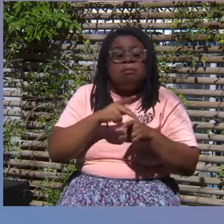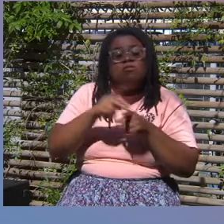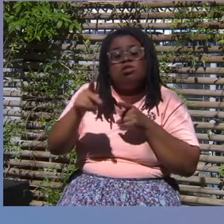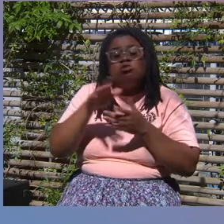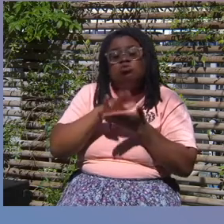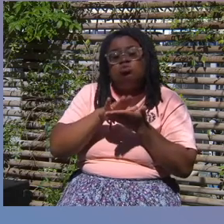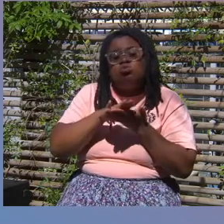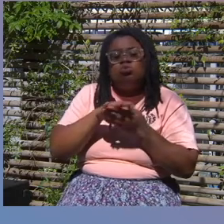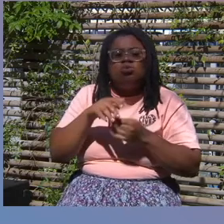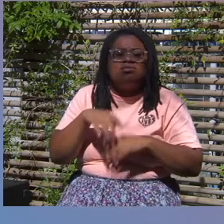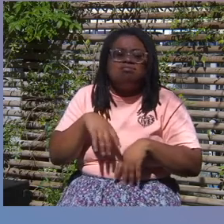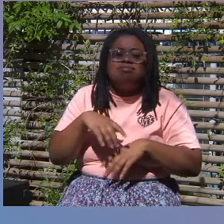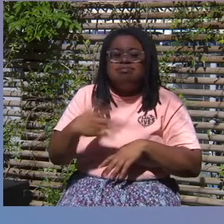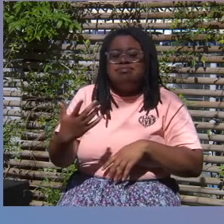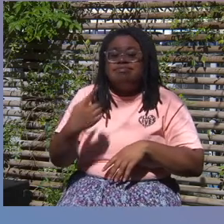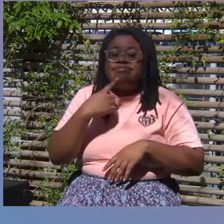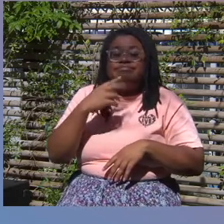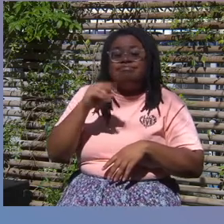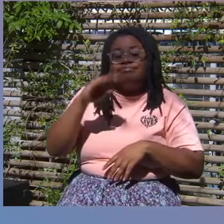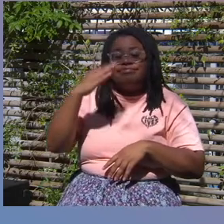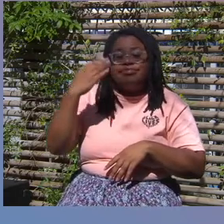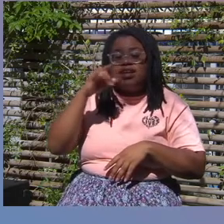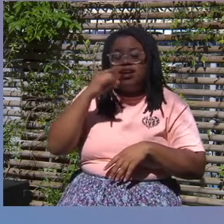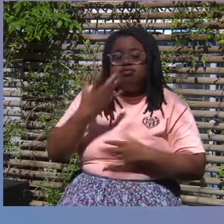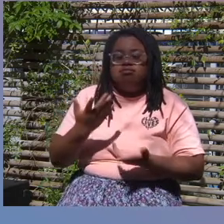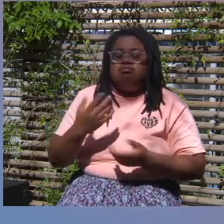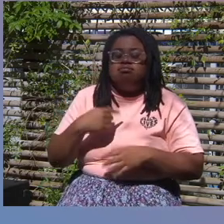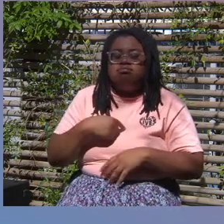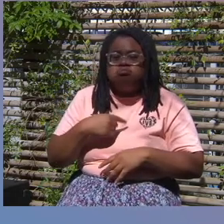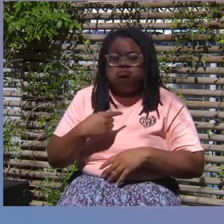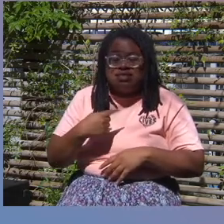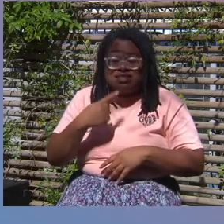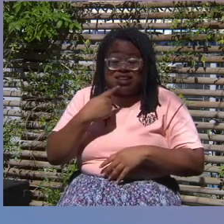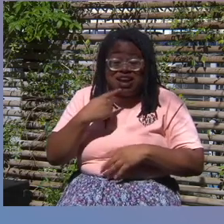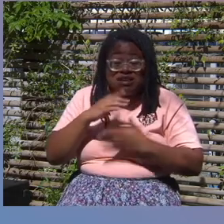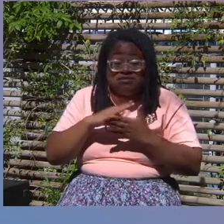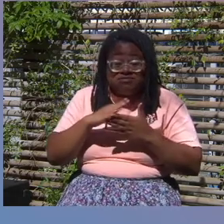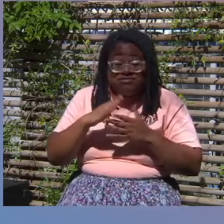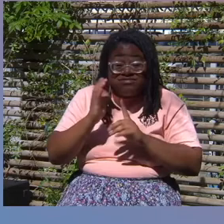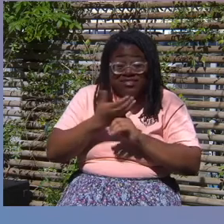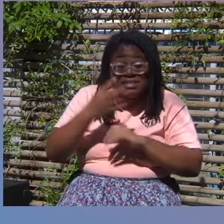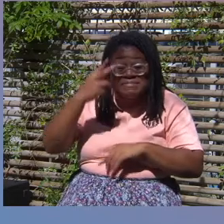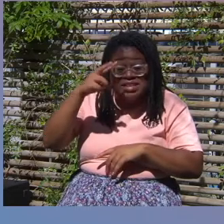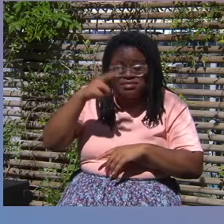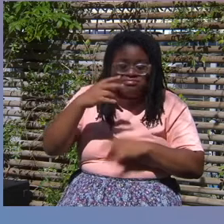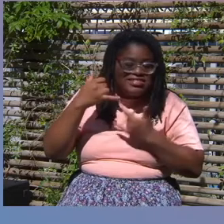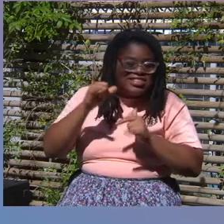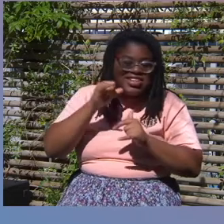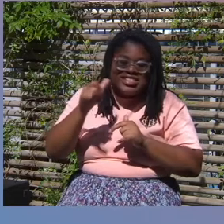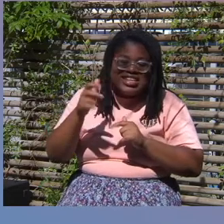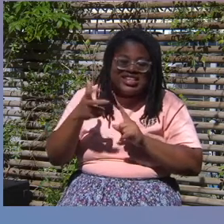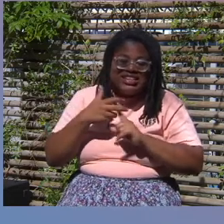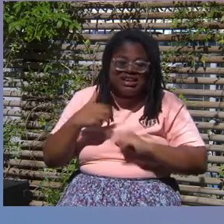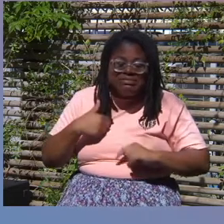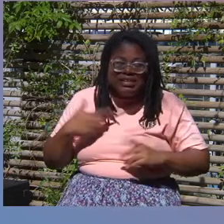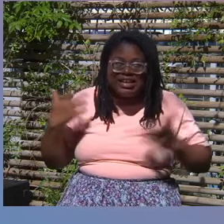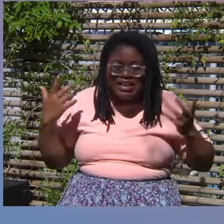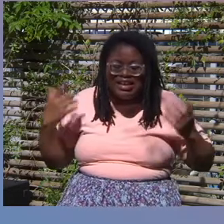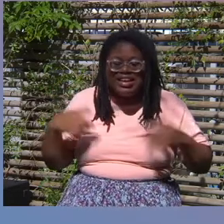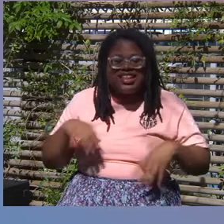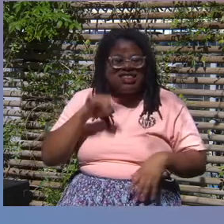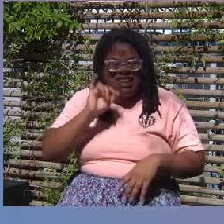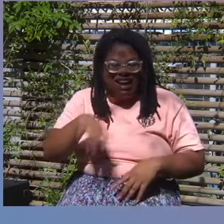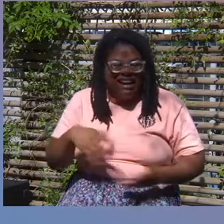professional school. They said, no black kids. She tried to pretend I was Mexican. They still wouldn't take me, you know. It